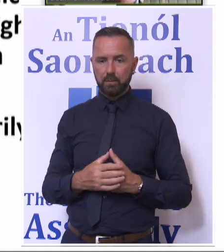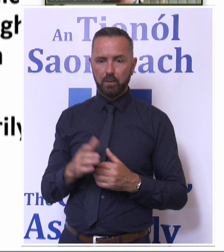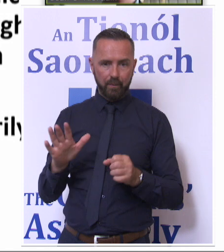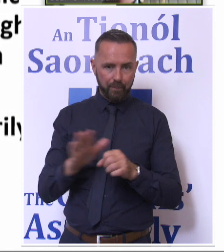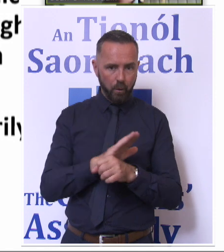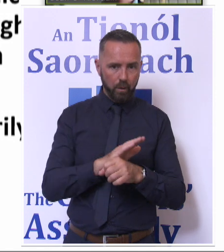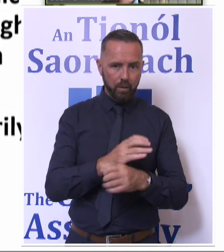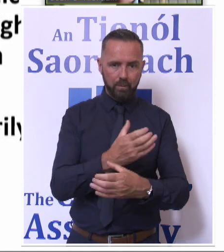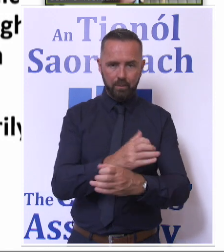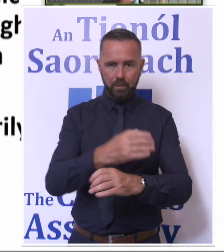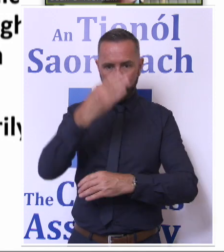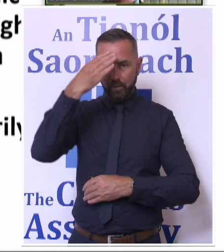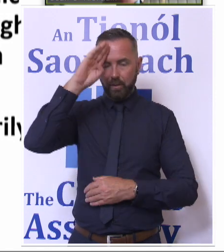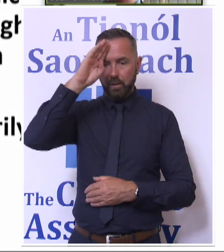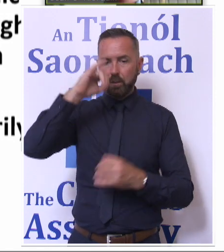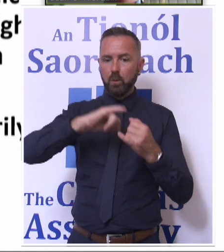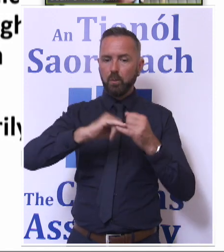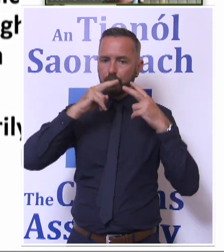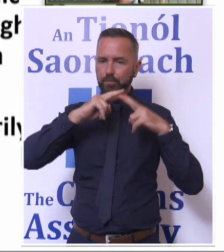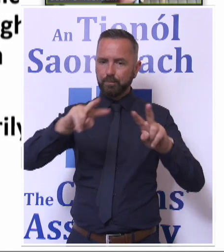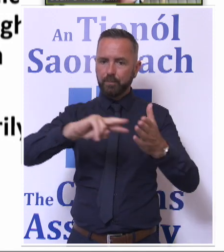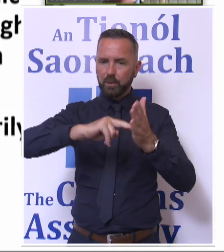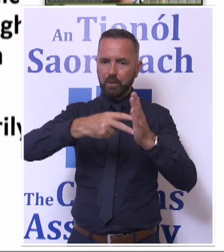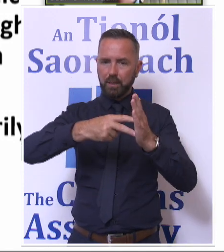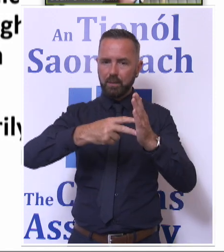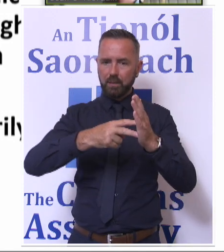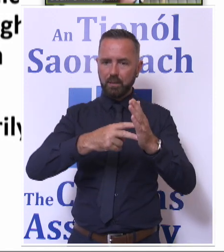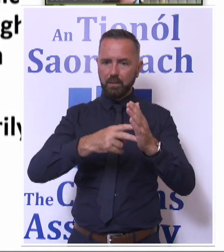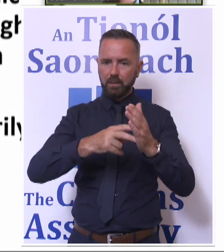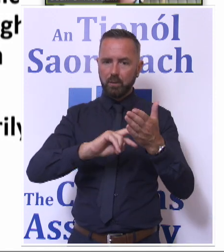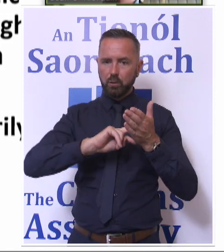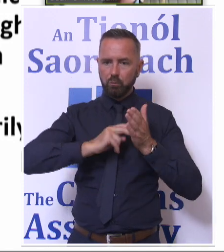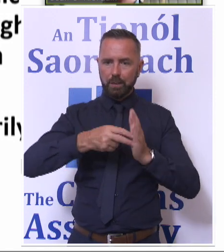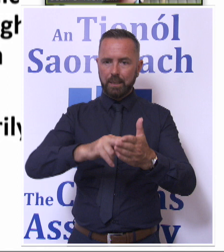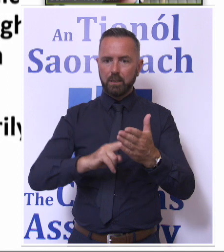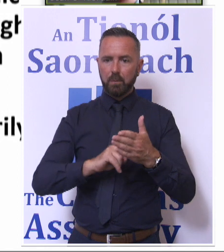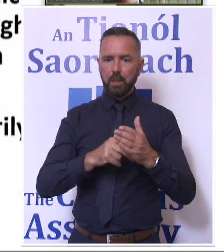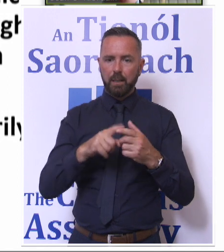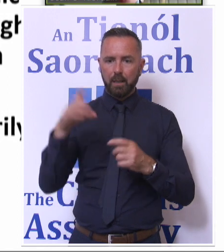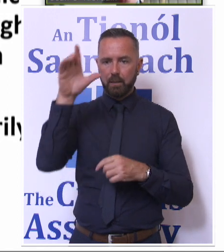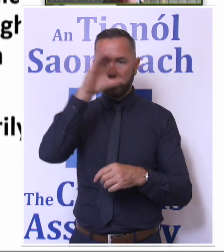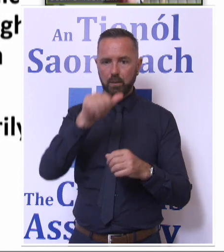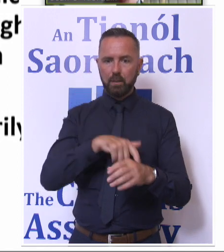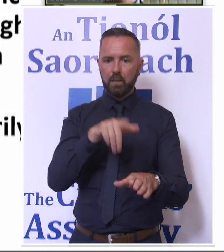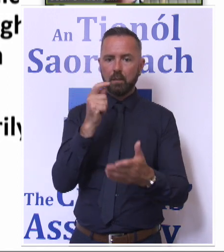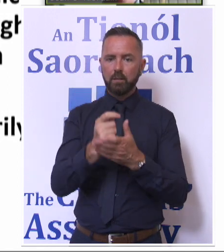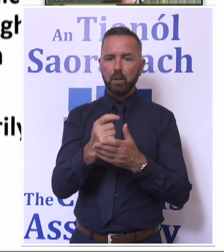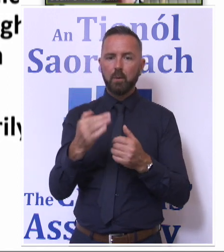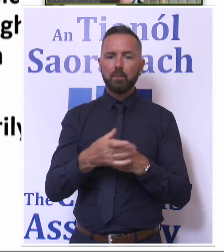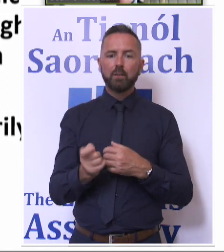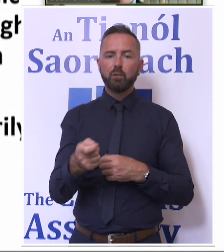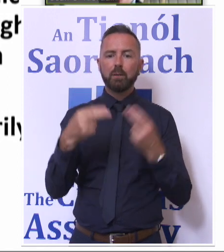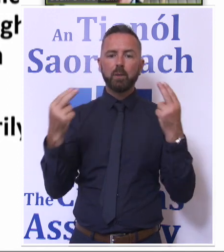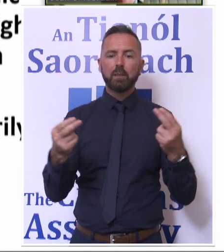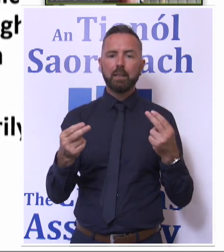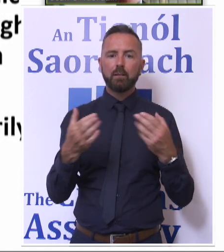Republic of Ireland, who look at strategic plannings and look at the long-term strategic transport needs of the wider region